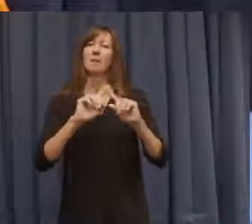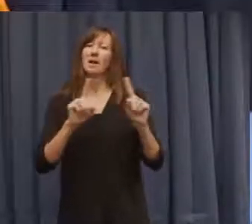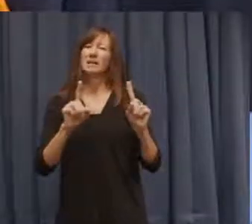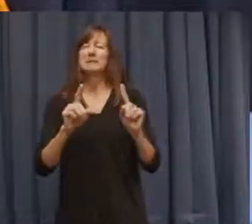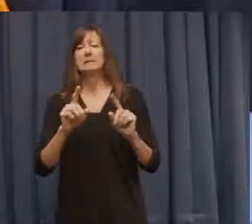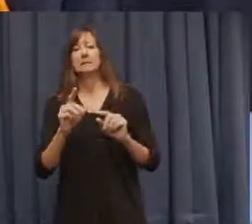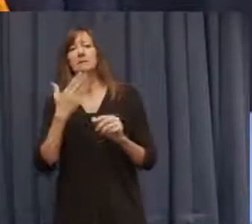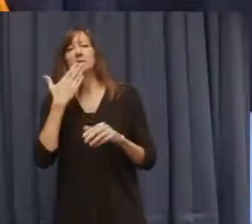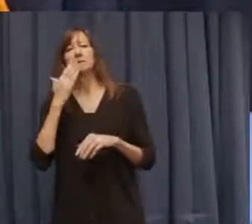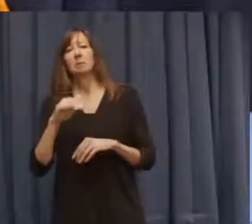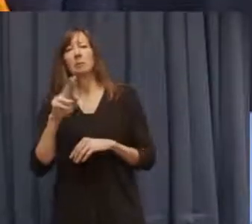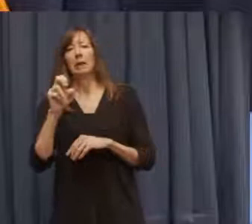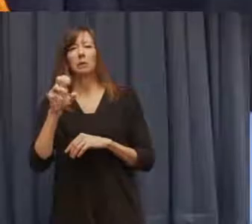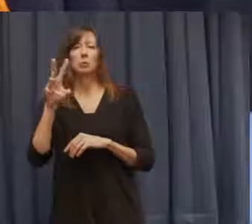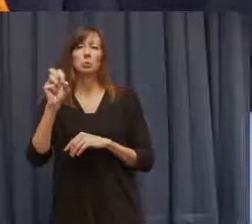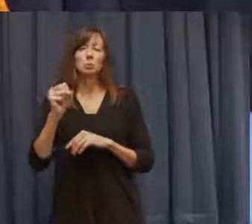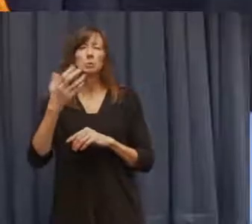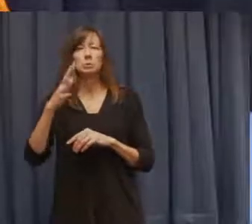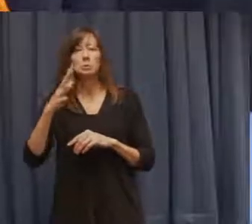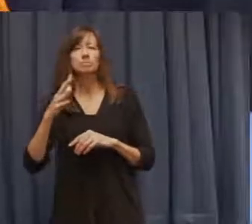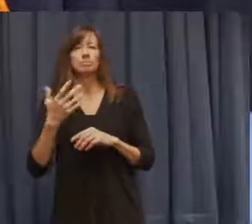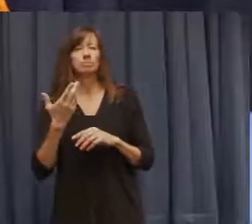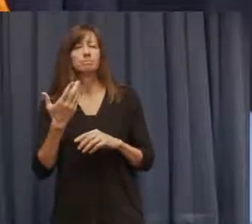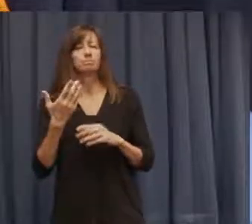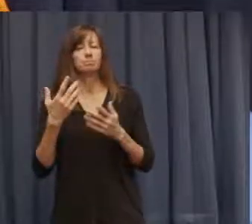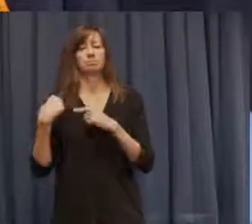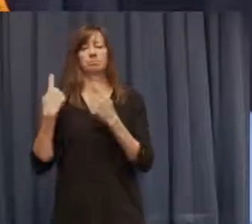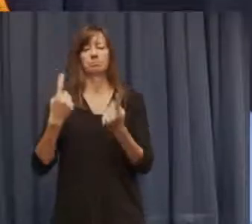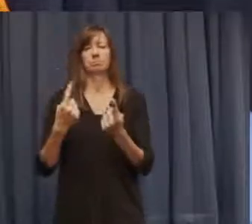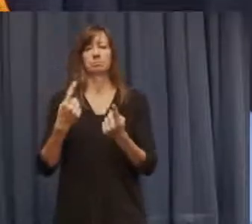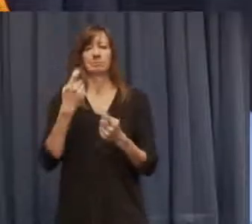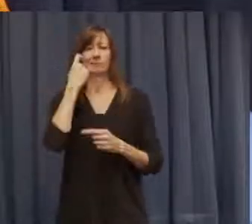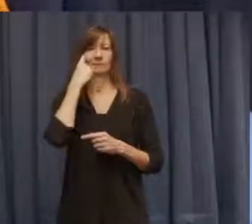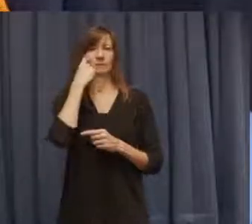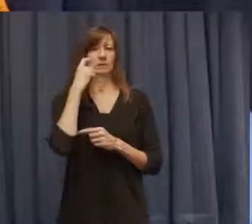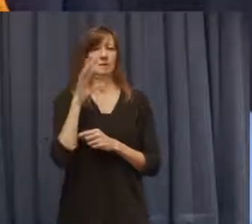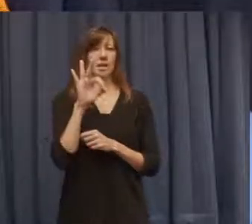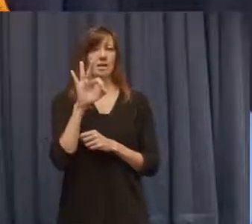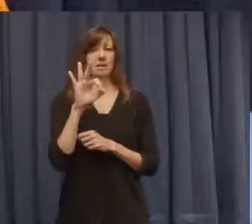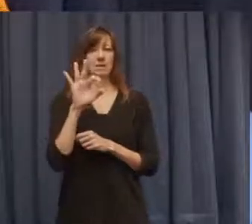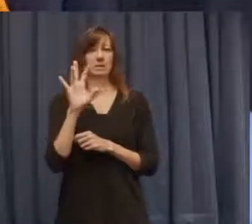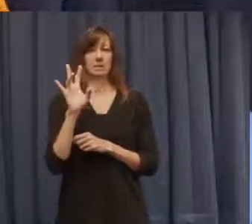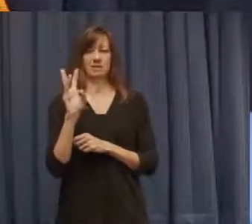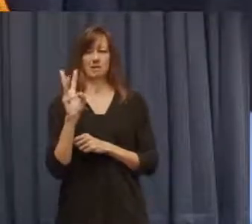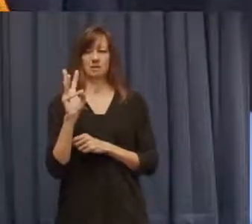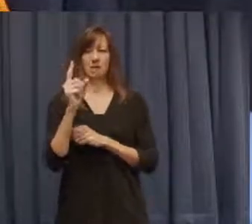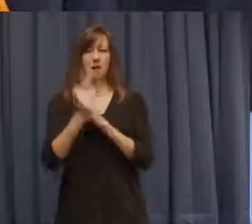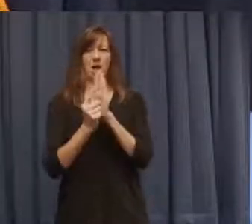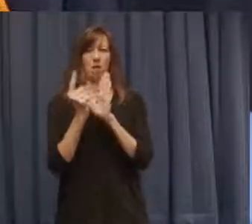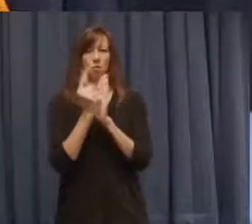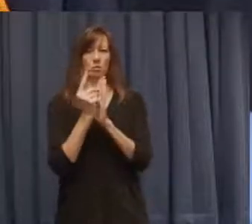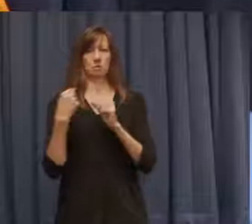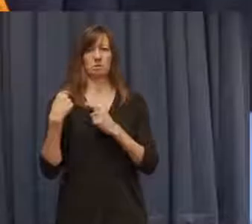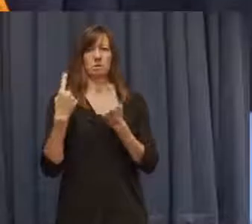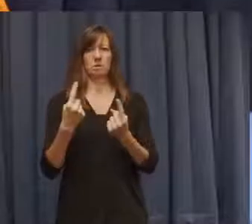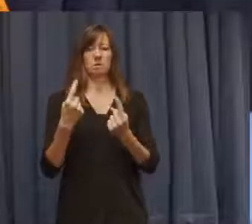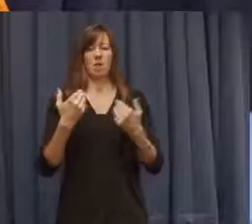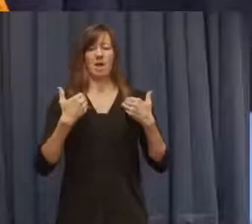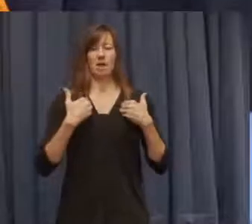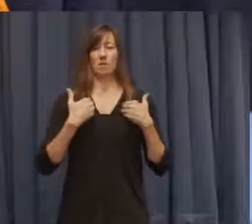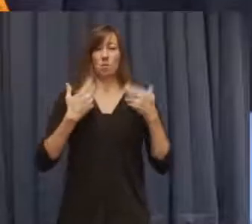at with COVID. In the last 96-hour period, we've had the worst new infection